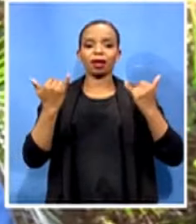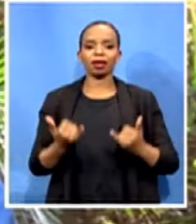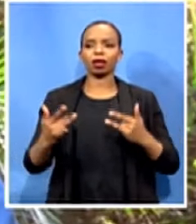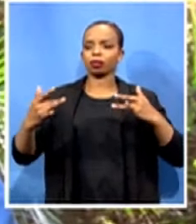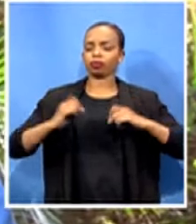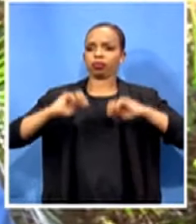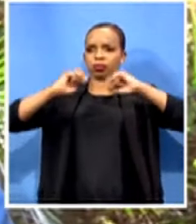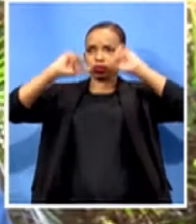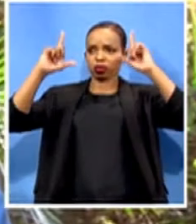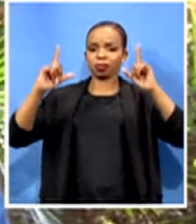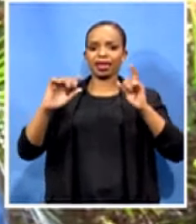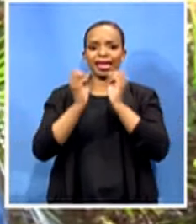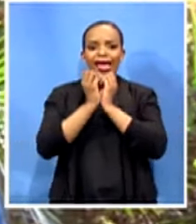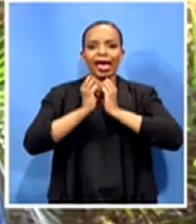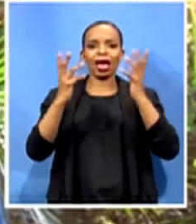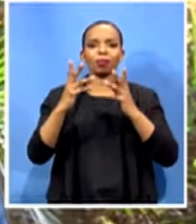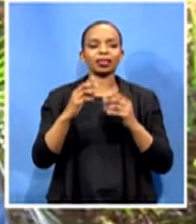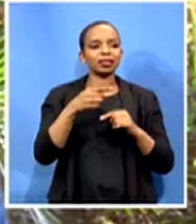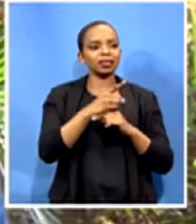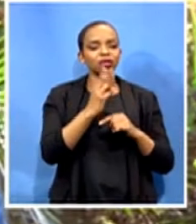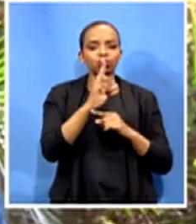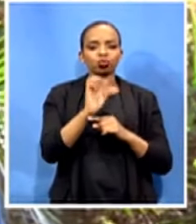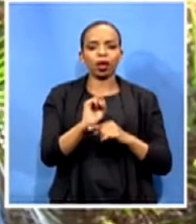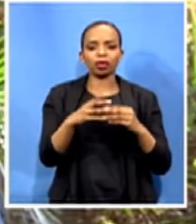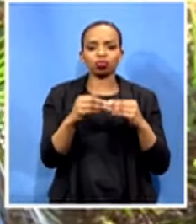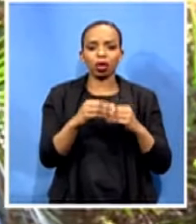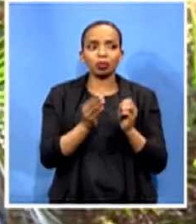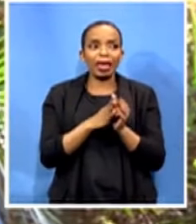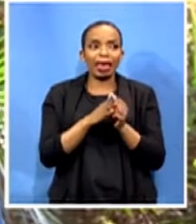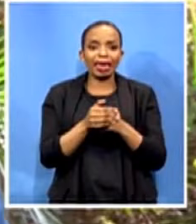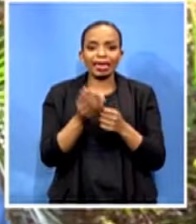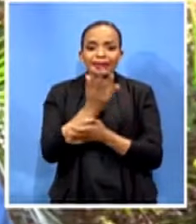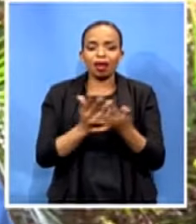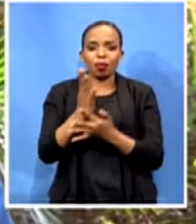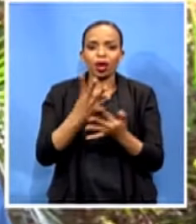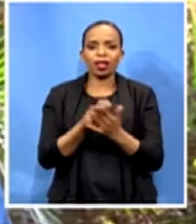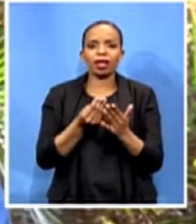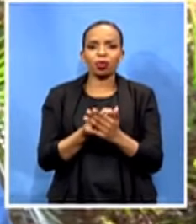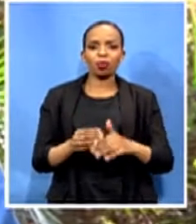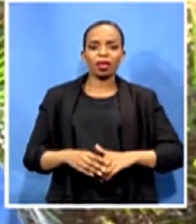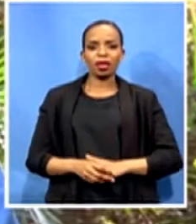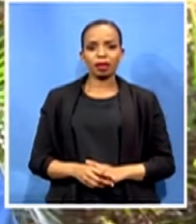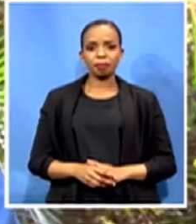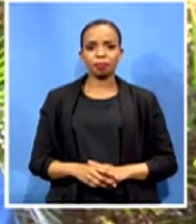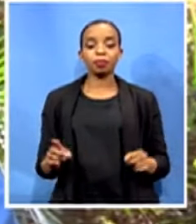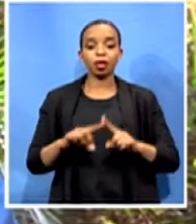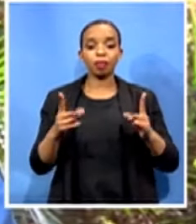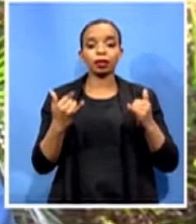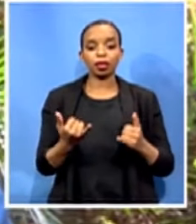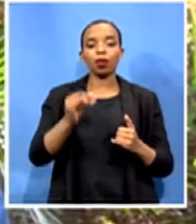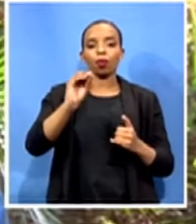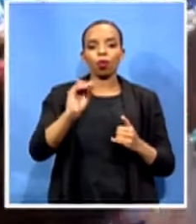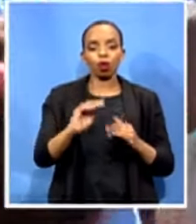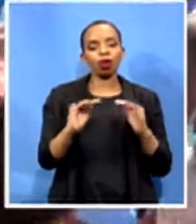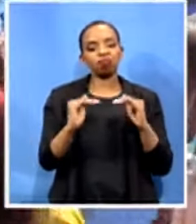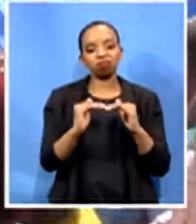somewhere. And there's a fairly steady flow of US dollars between buyers and sellers